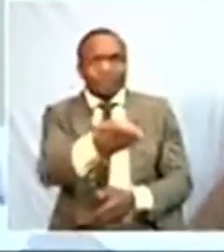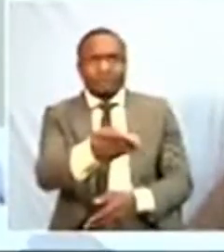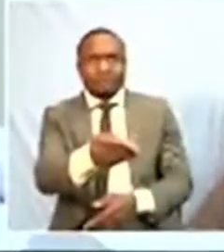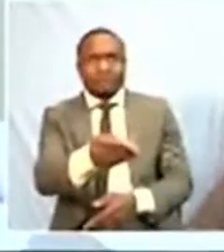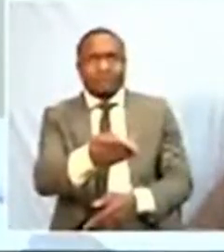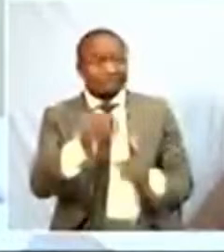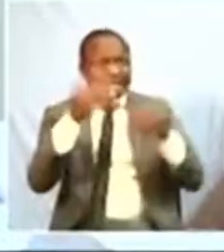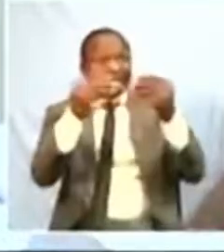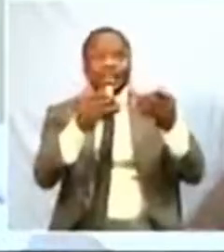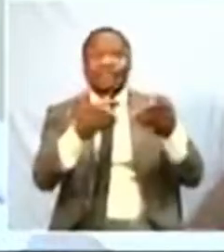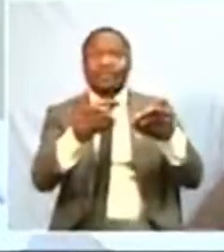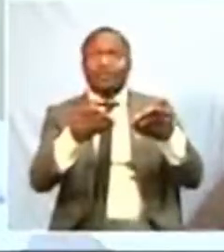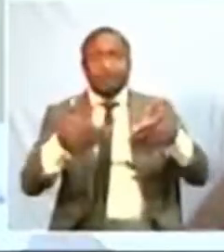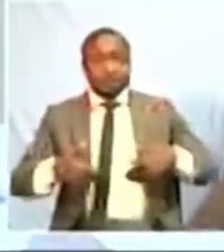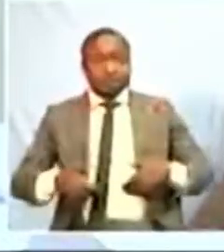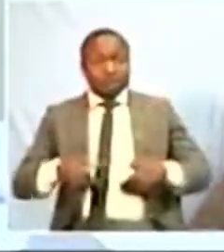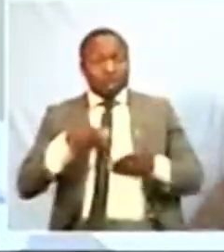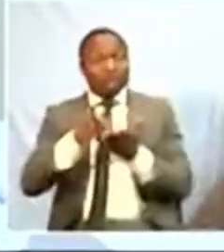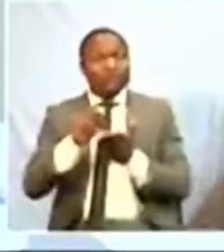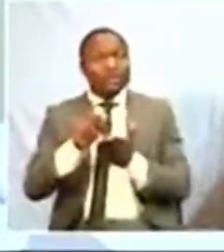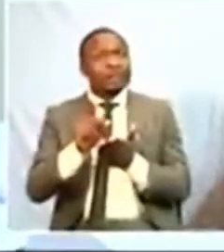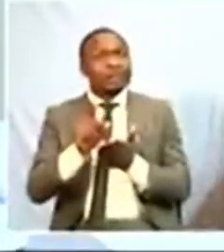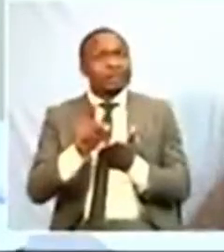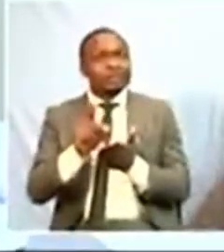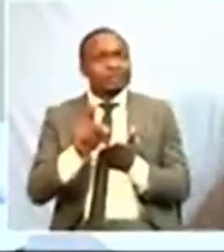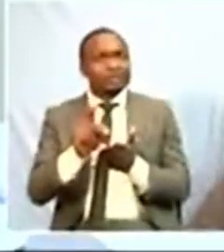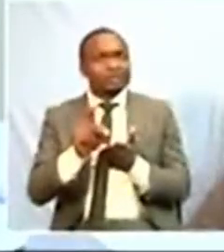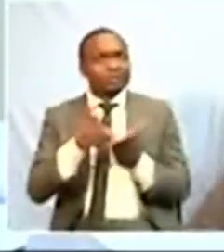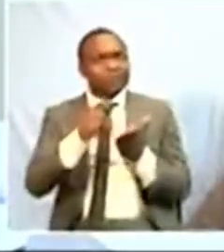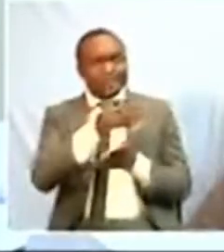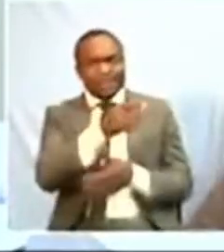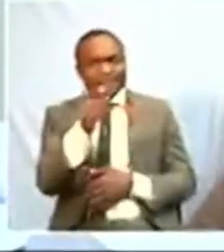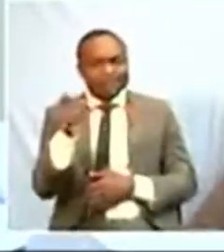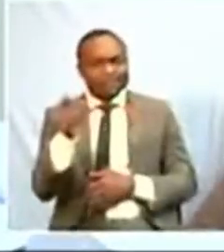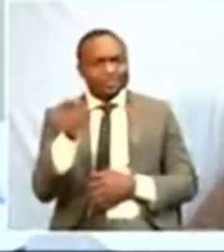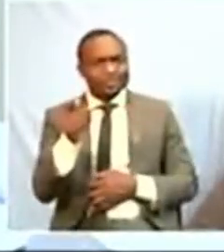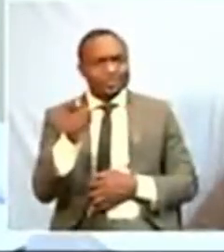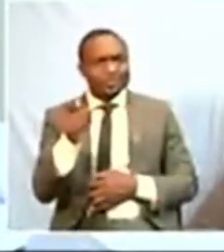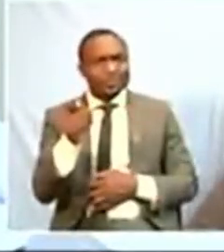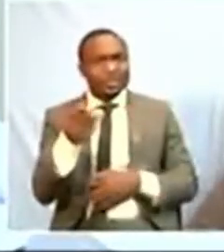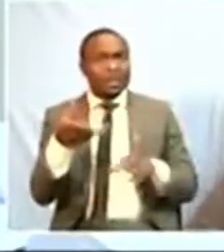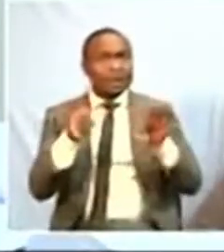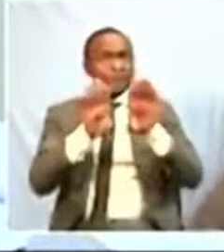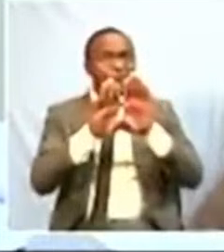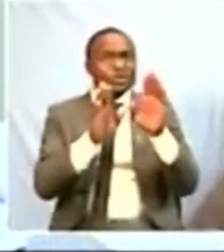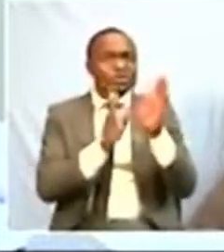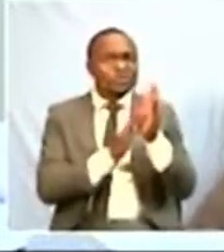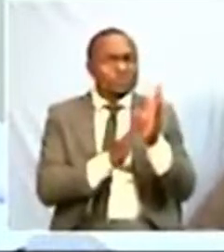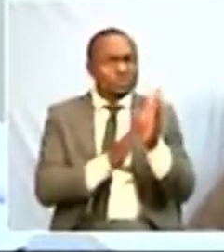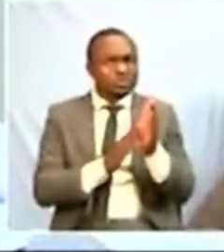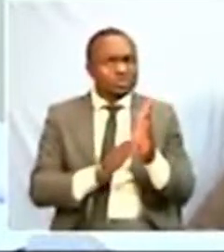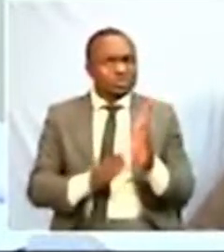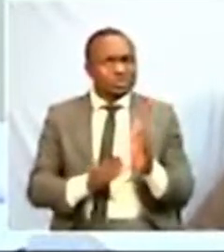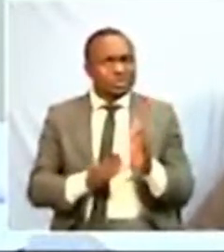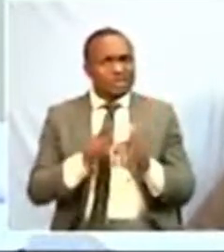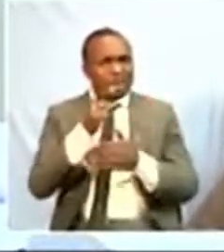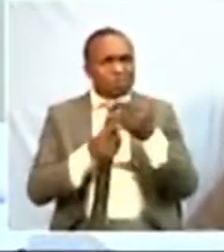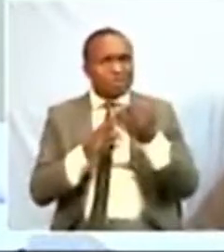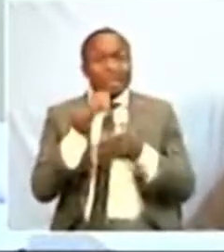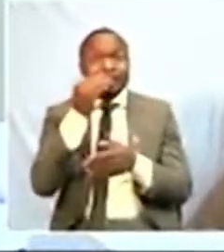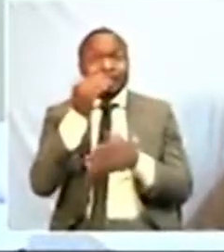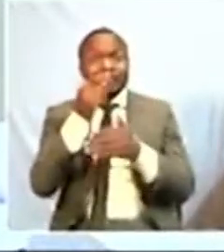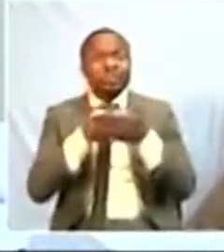the youths, pay for them. You are paying them as they are closing schools. What are they